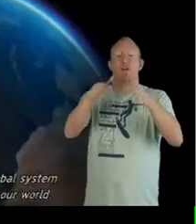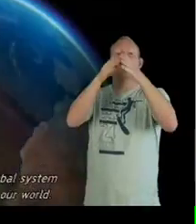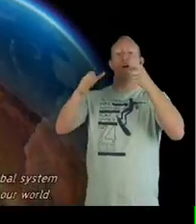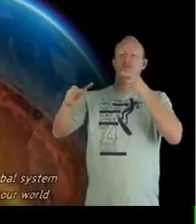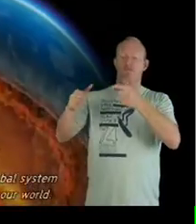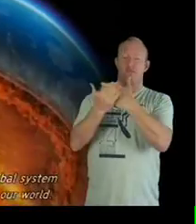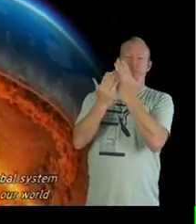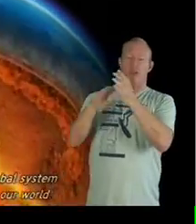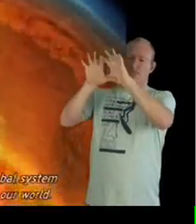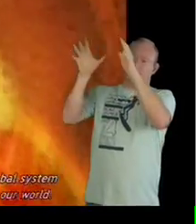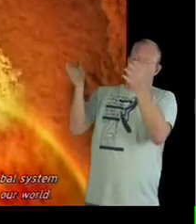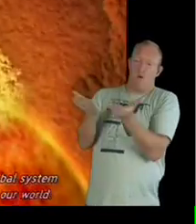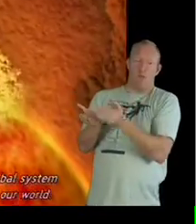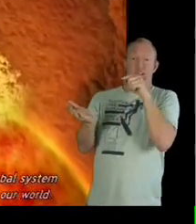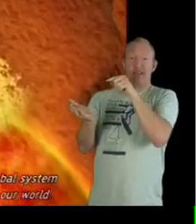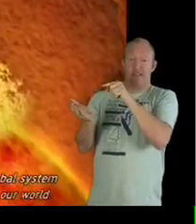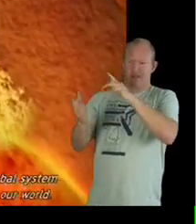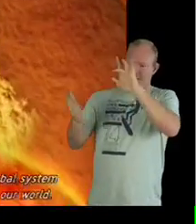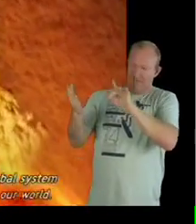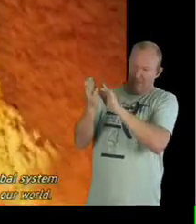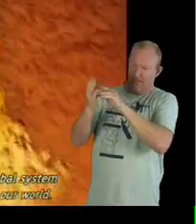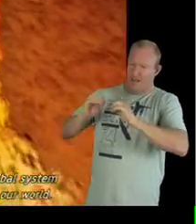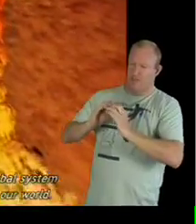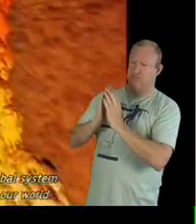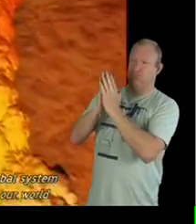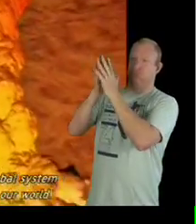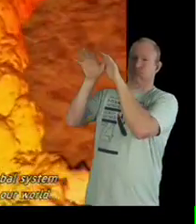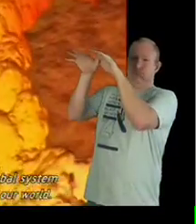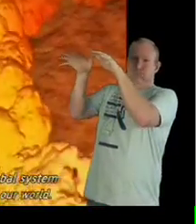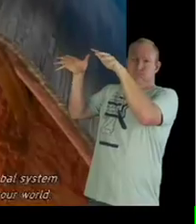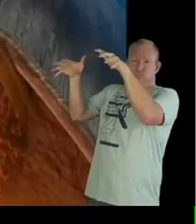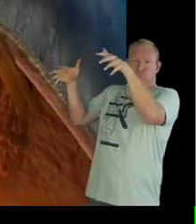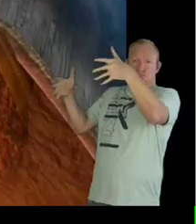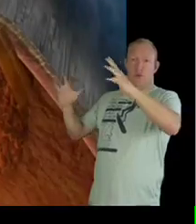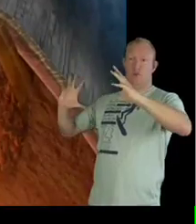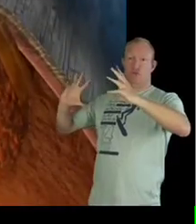Volcanoes are part of a global system that continually reshapes our world.